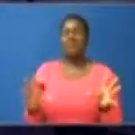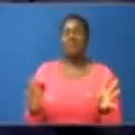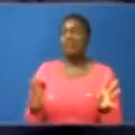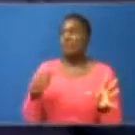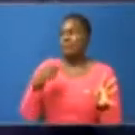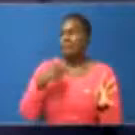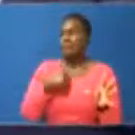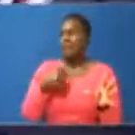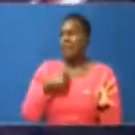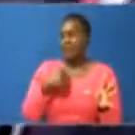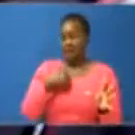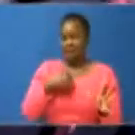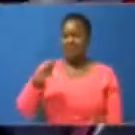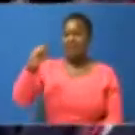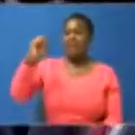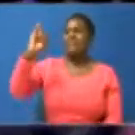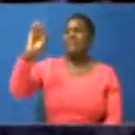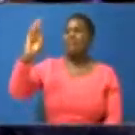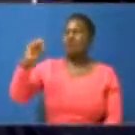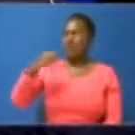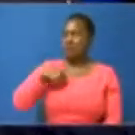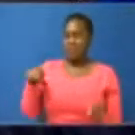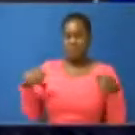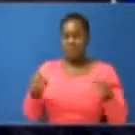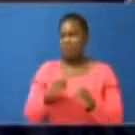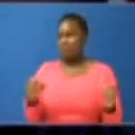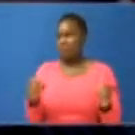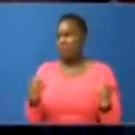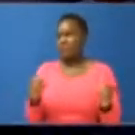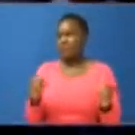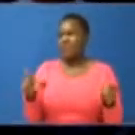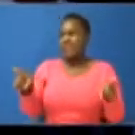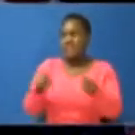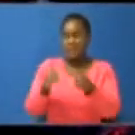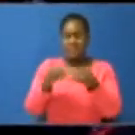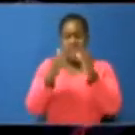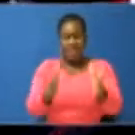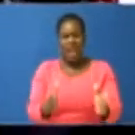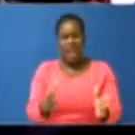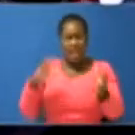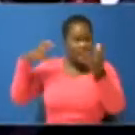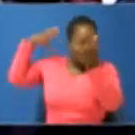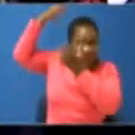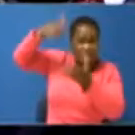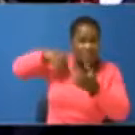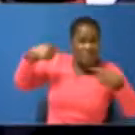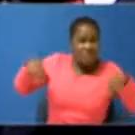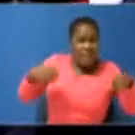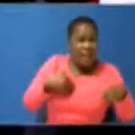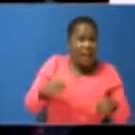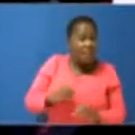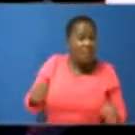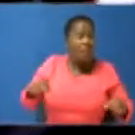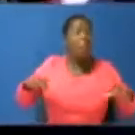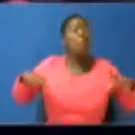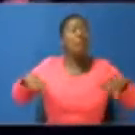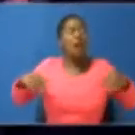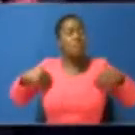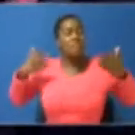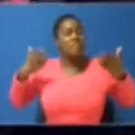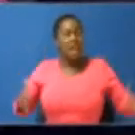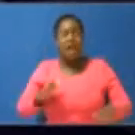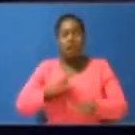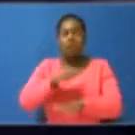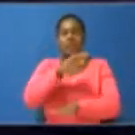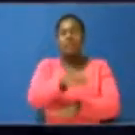i'm flanked by edwin sifuna here our incoming senator and our leader here richard sherbeck you're very very proud to be here and